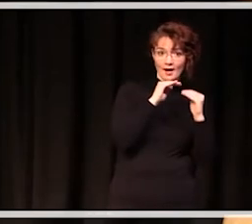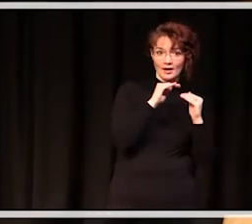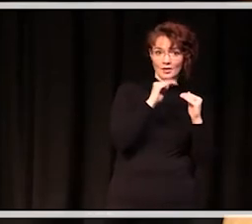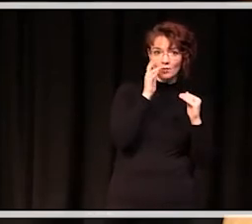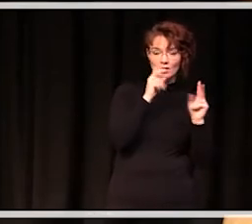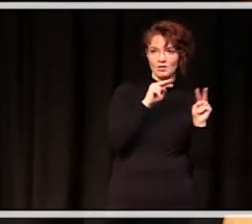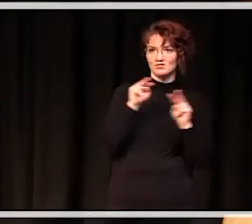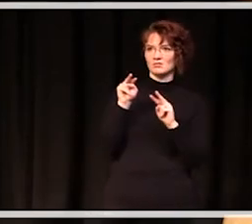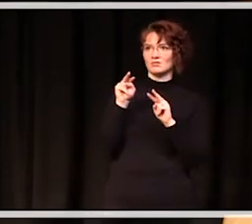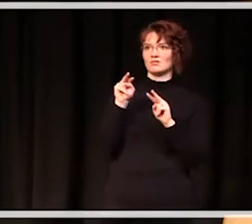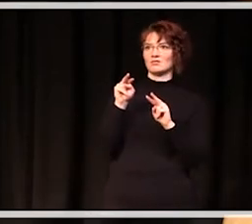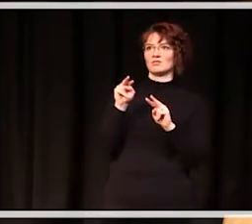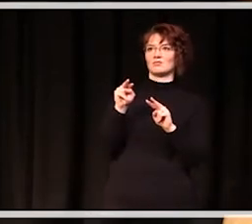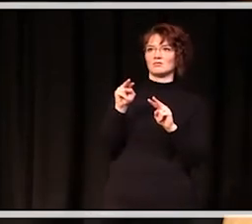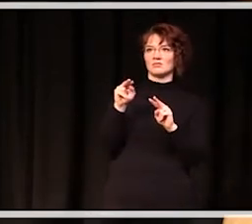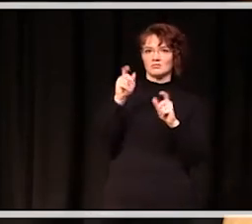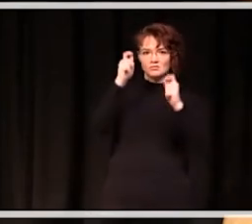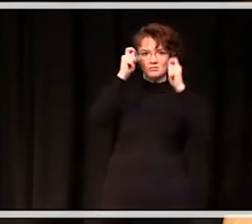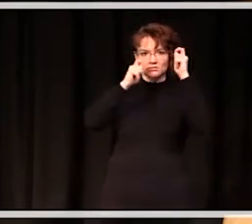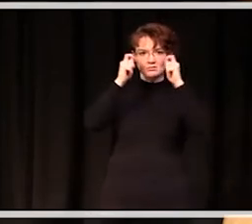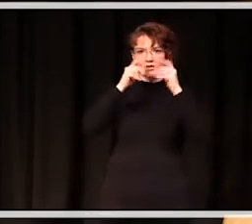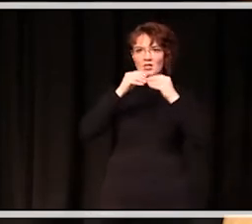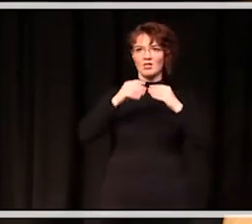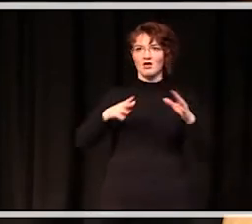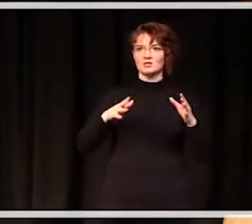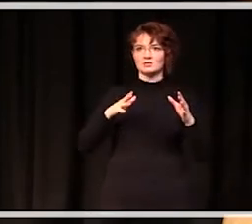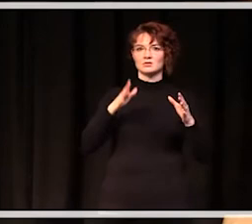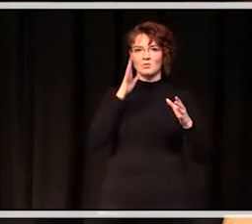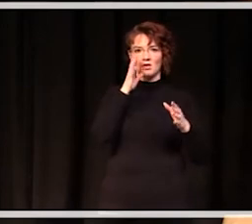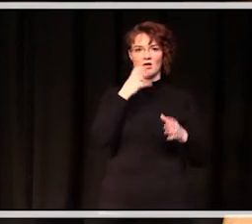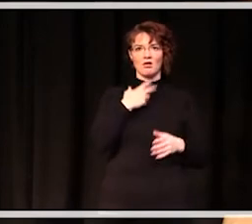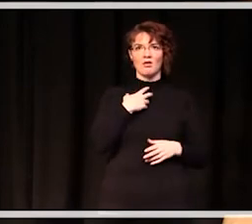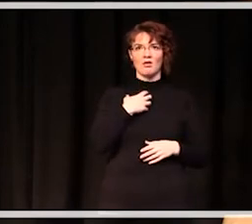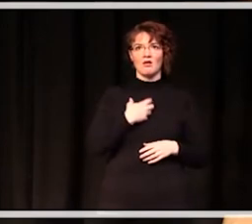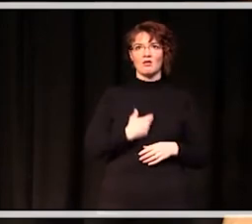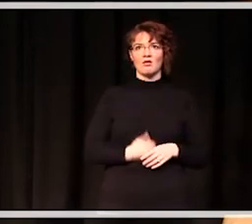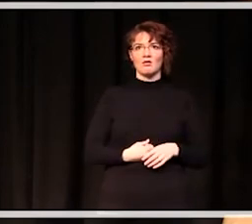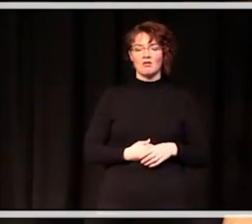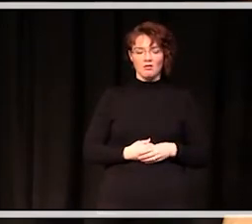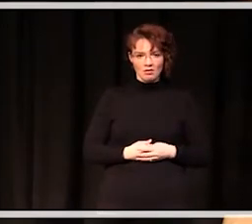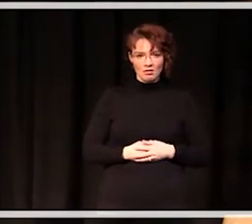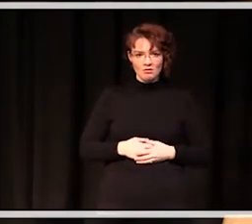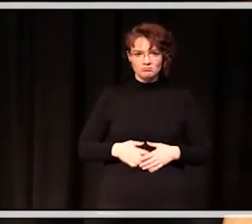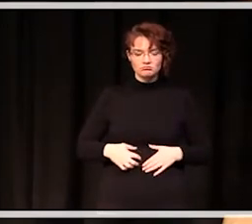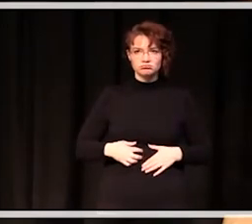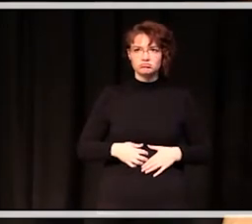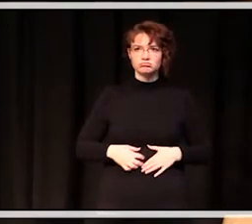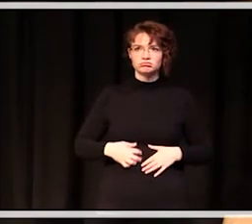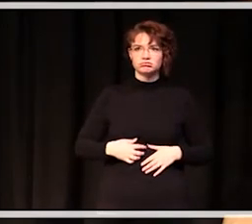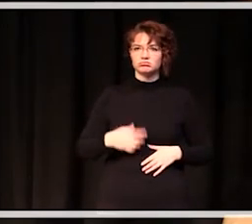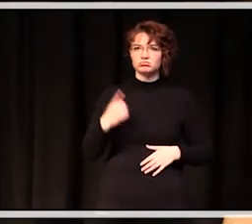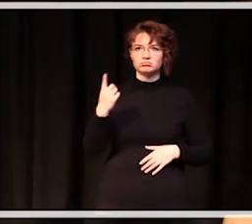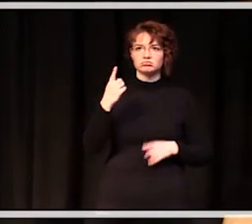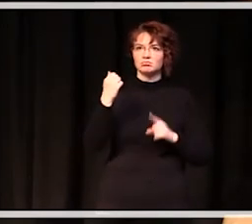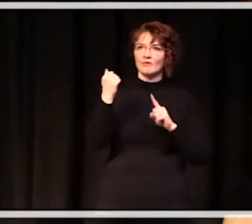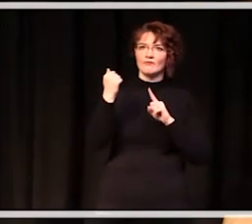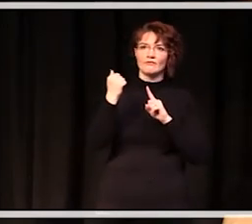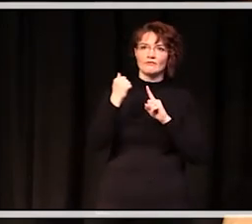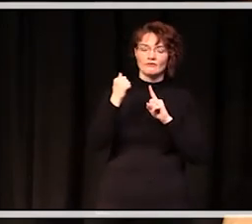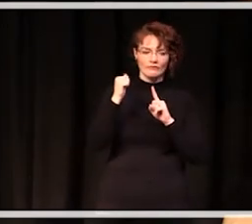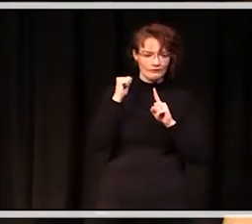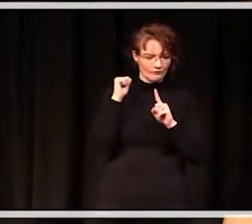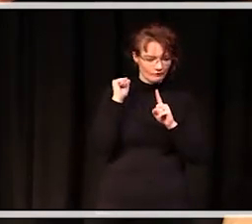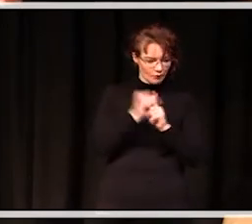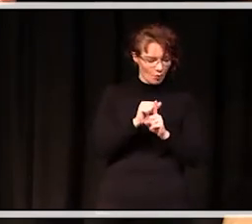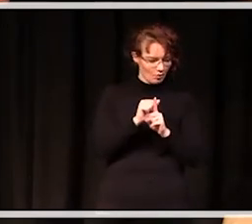in their eyes. Their hearts are going to drop into their ankles and be a pit in their stomach. And